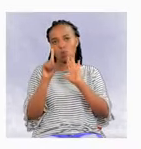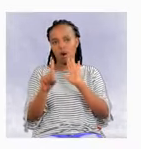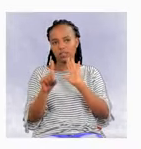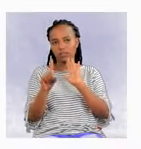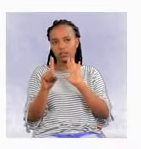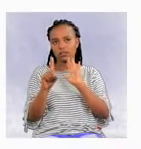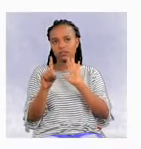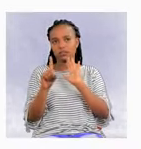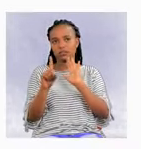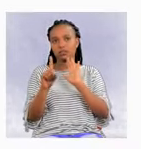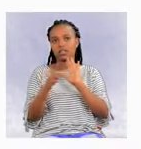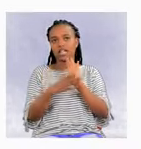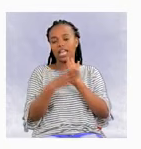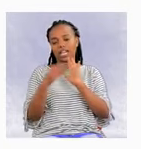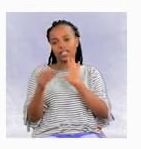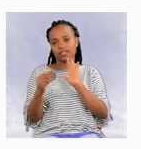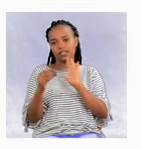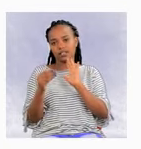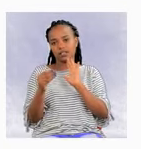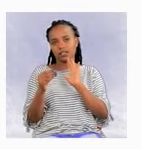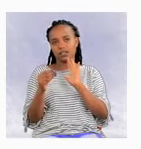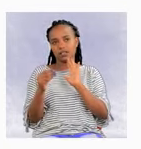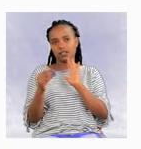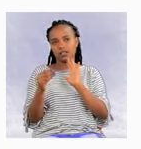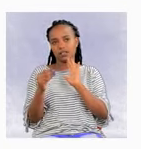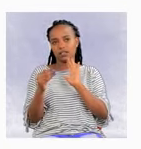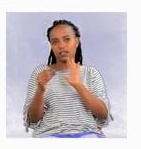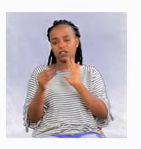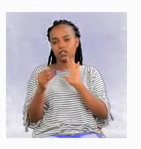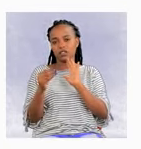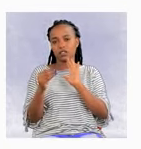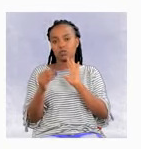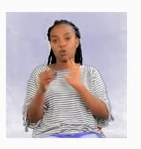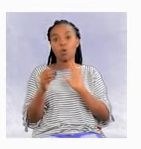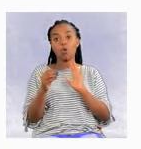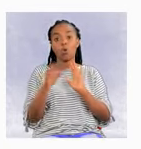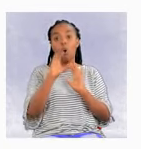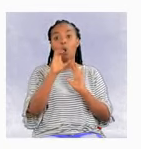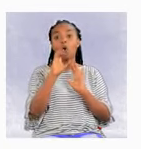1 and the origin.